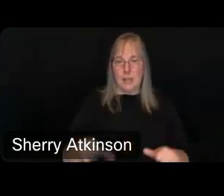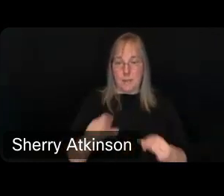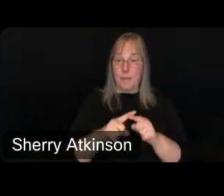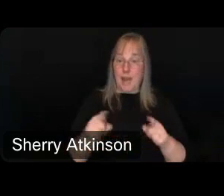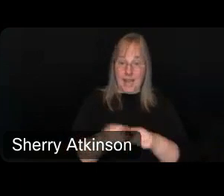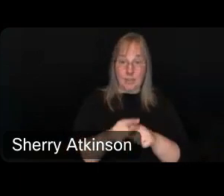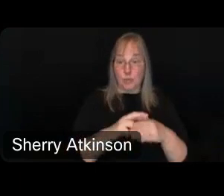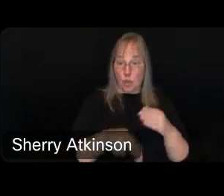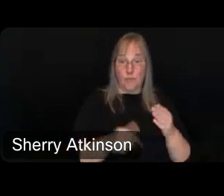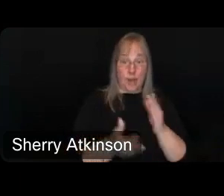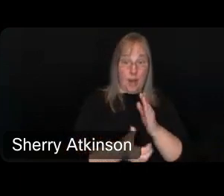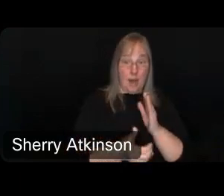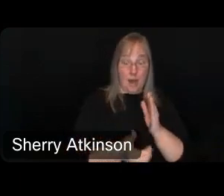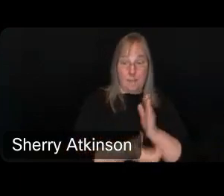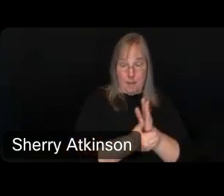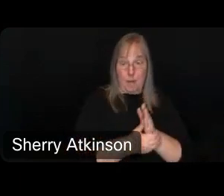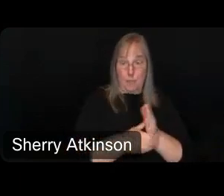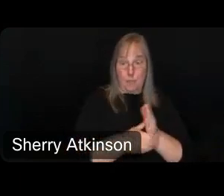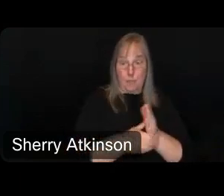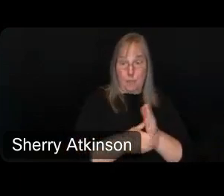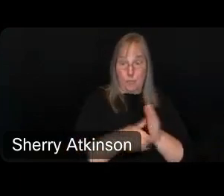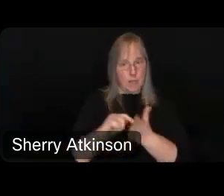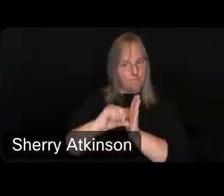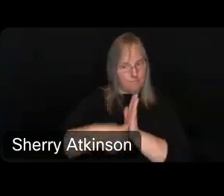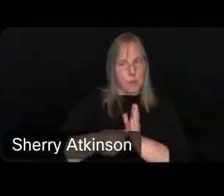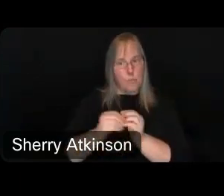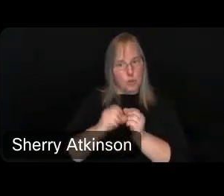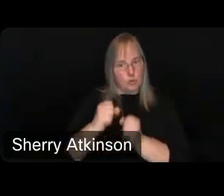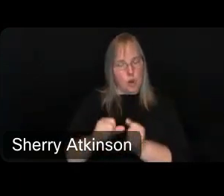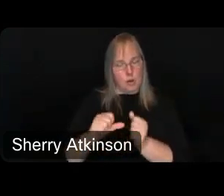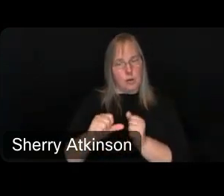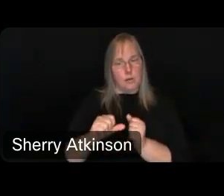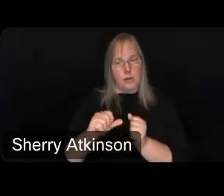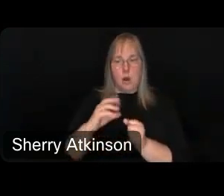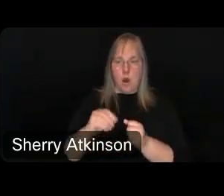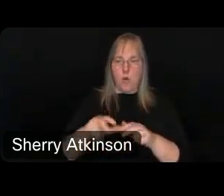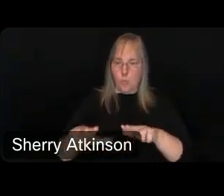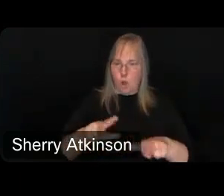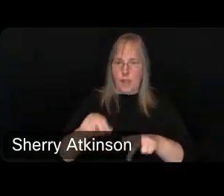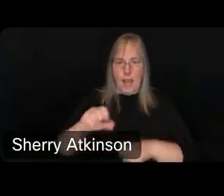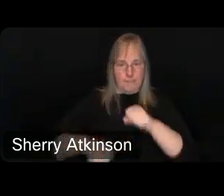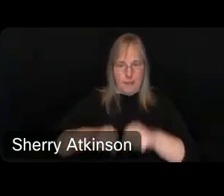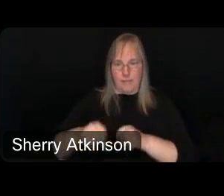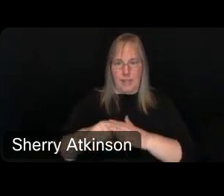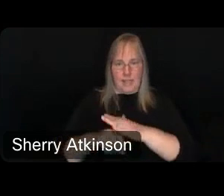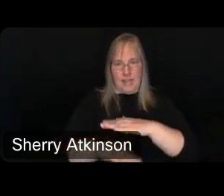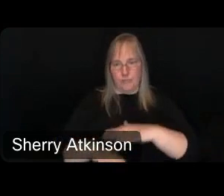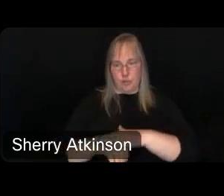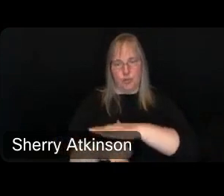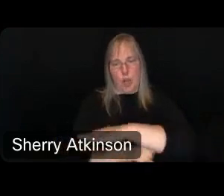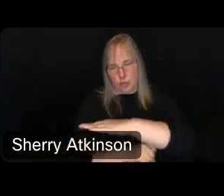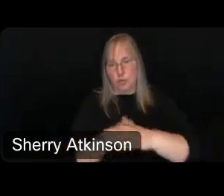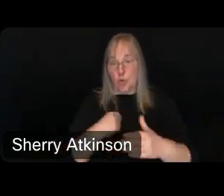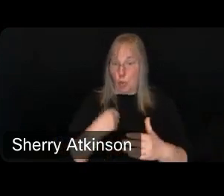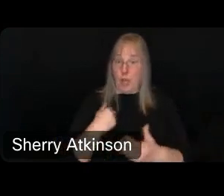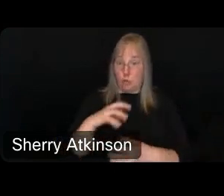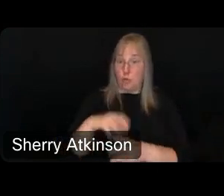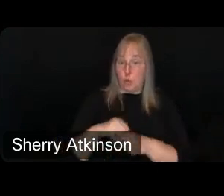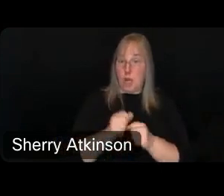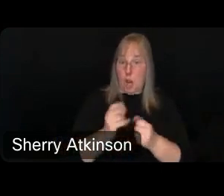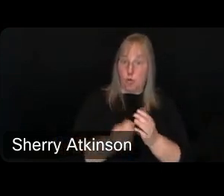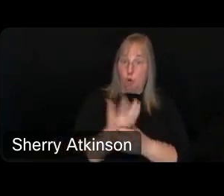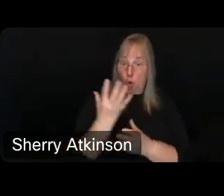even stronger emphasis on walking and biking infrastructure. So making sure we have that as a part of our growth strategy, and of course,